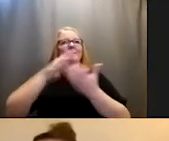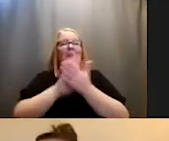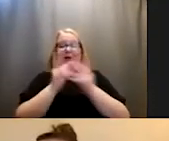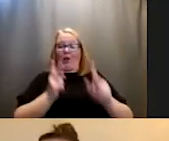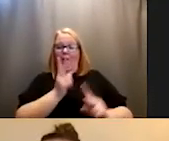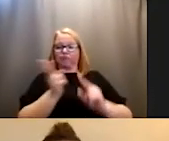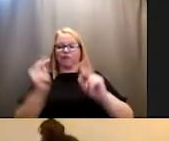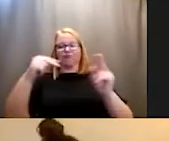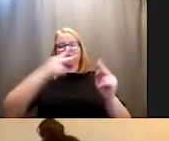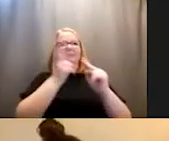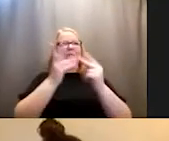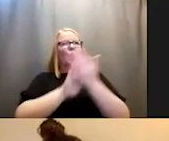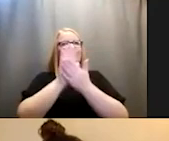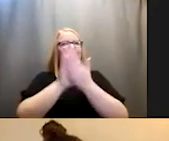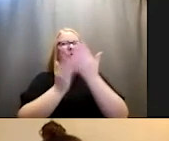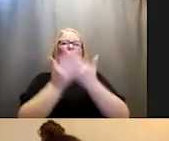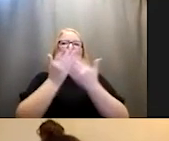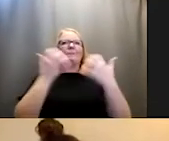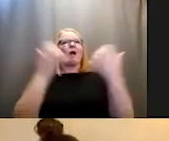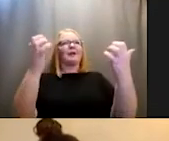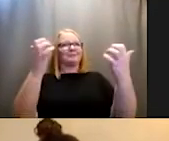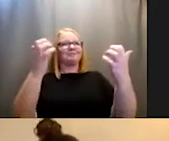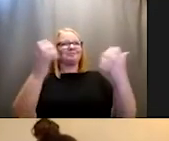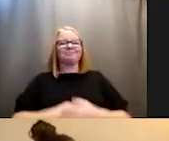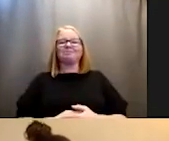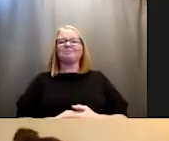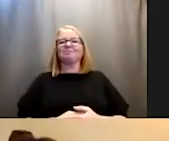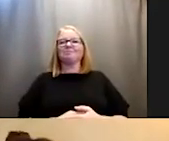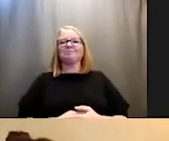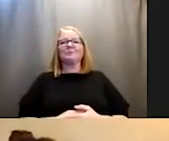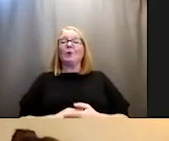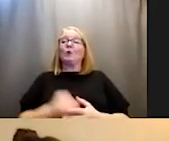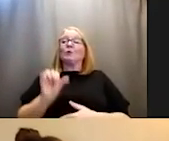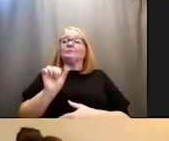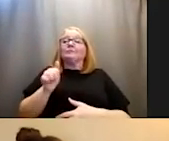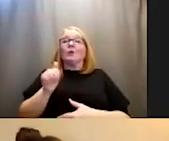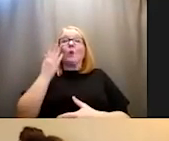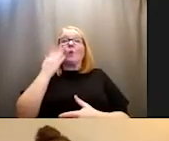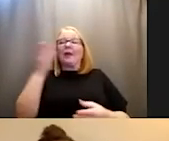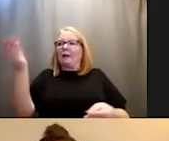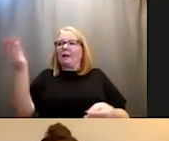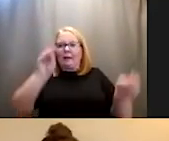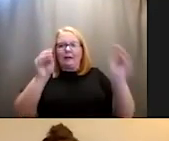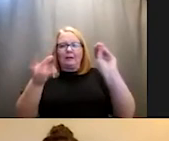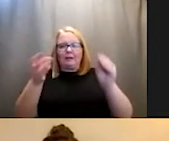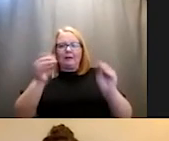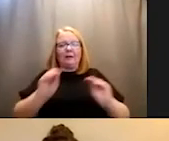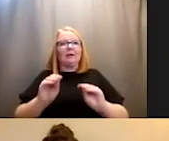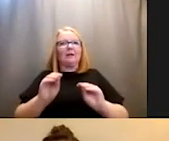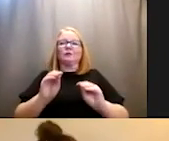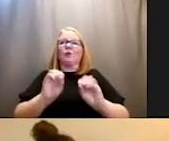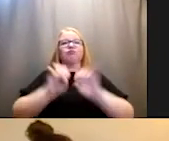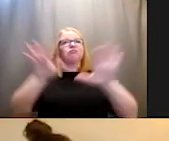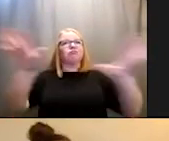new swinging market." And then on the final kind of day after those final pieces had been sent to journalists, the